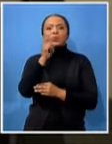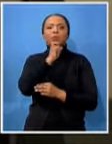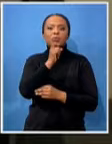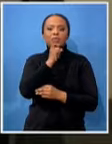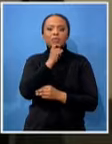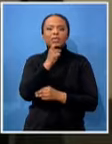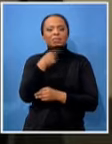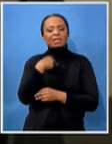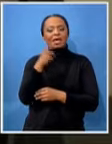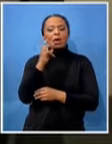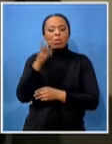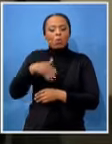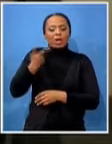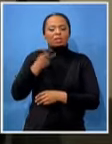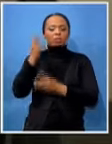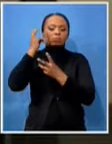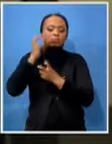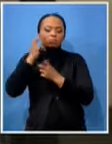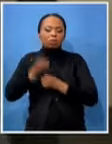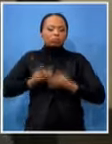around. Thank you very much.